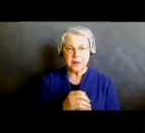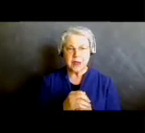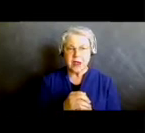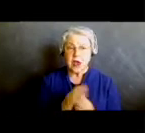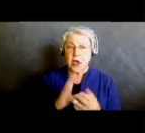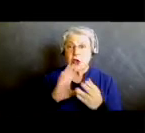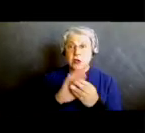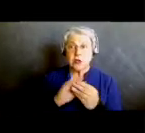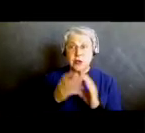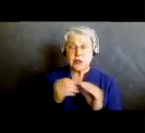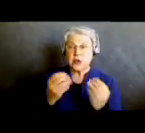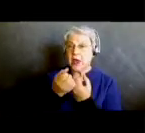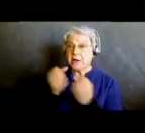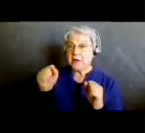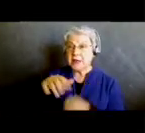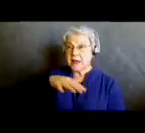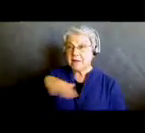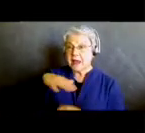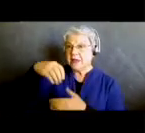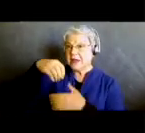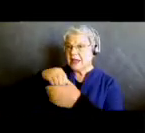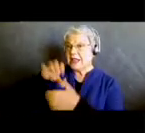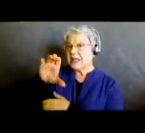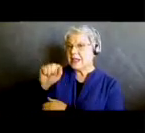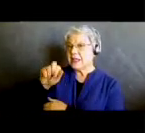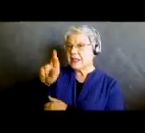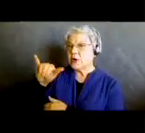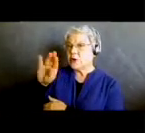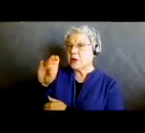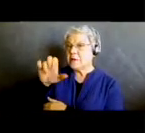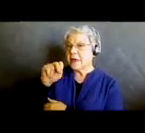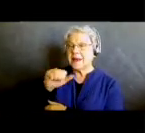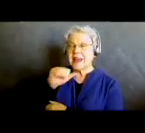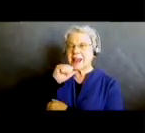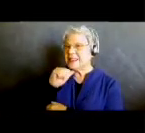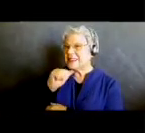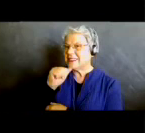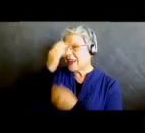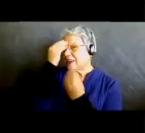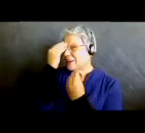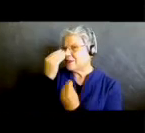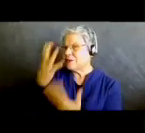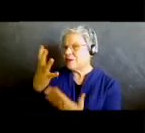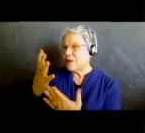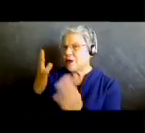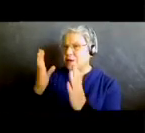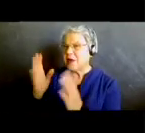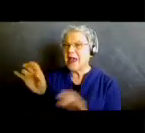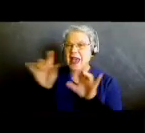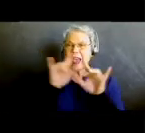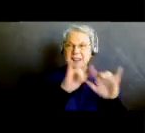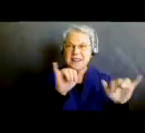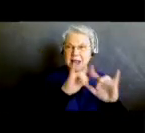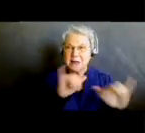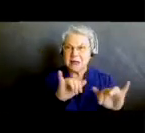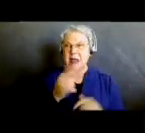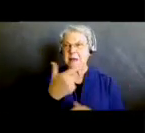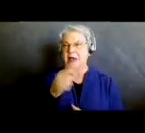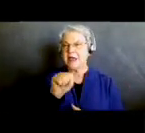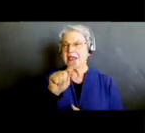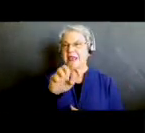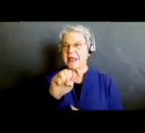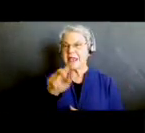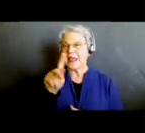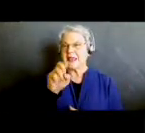of safe haven within the Caribbean tends not to be told alongside that of Gatekeeper. So why the